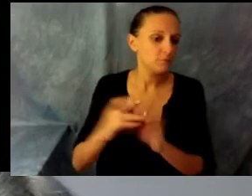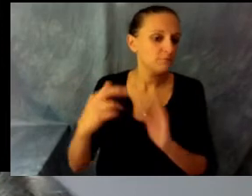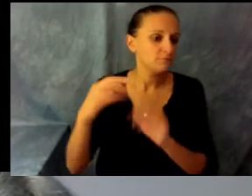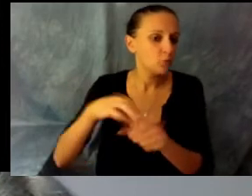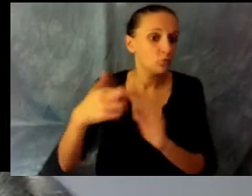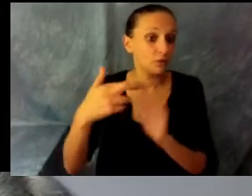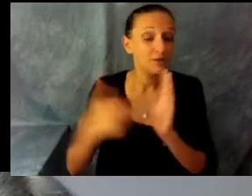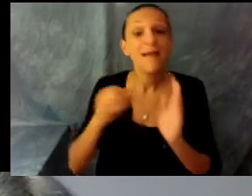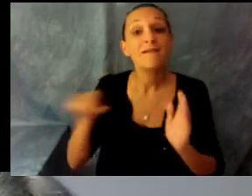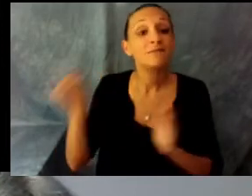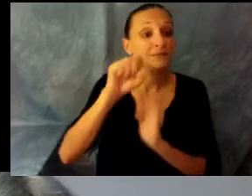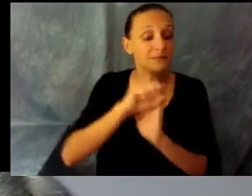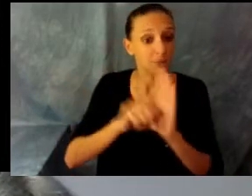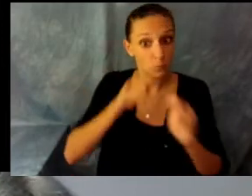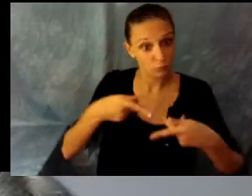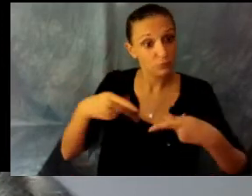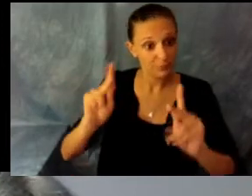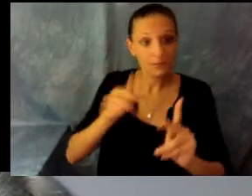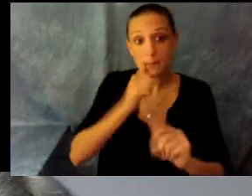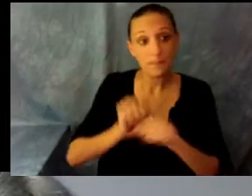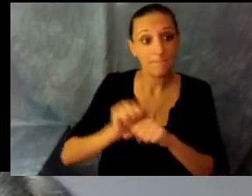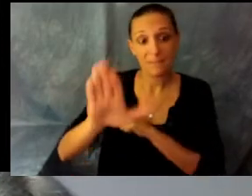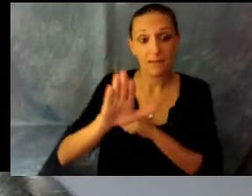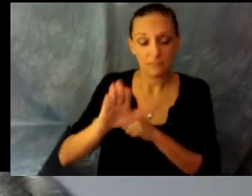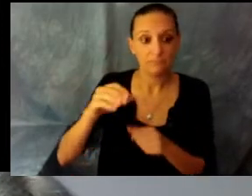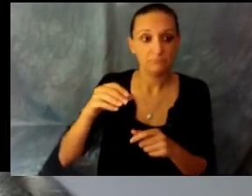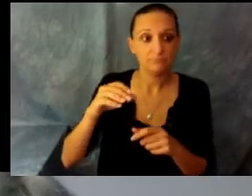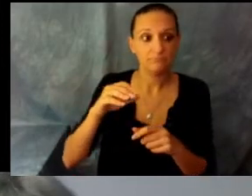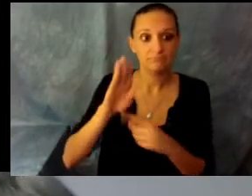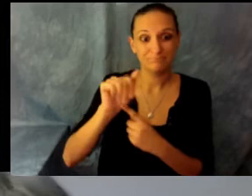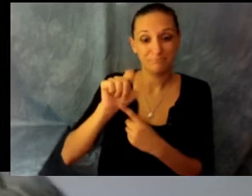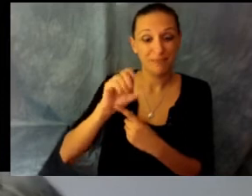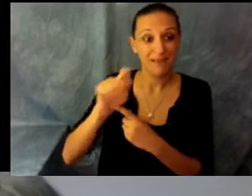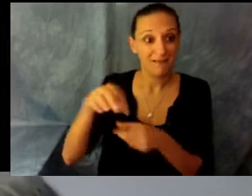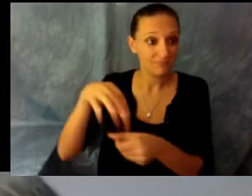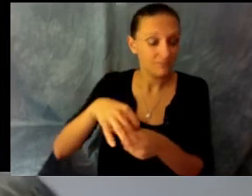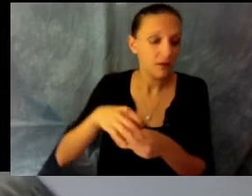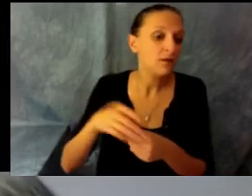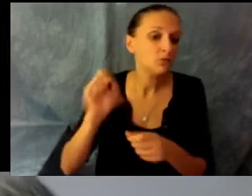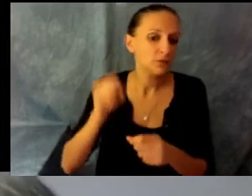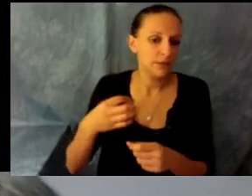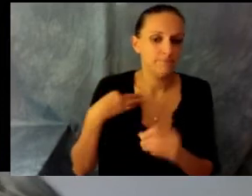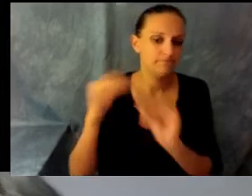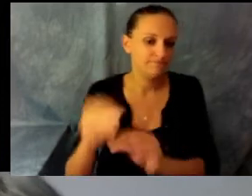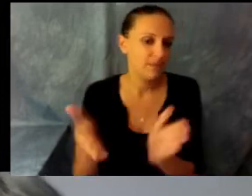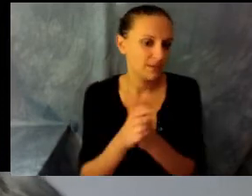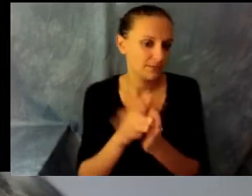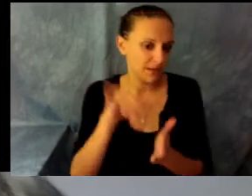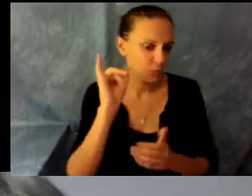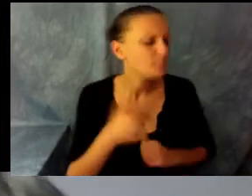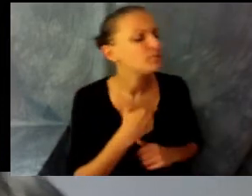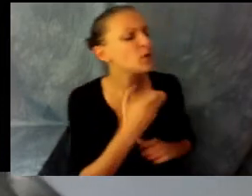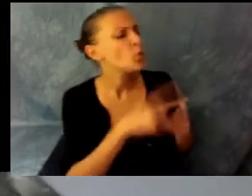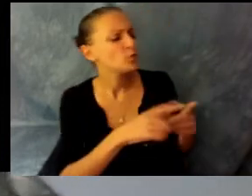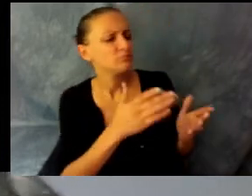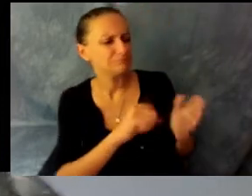mail-in ballots, you can also apply to get your mail-in ballot as well. And I also want to reiterate, it's another way for people to